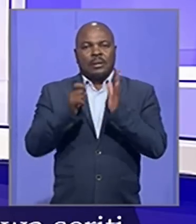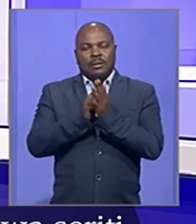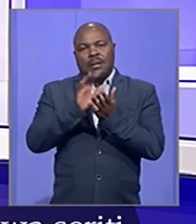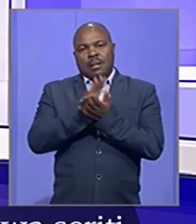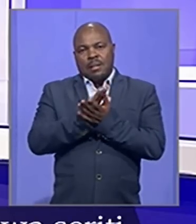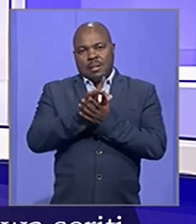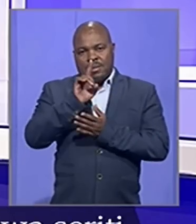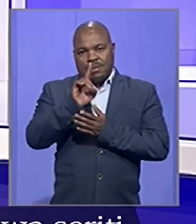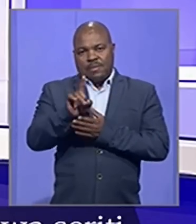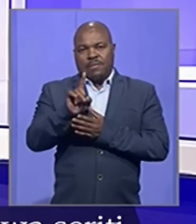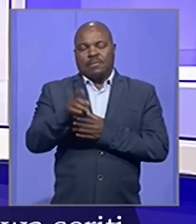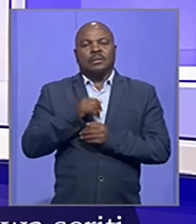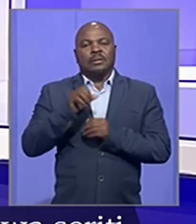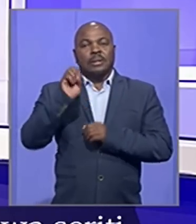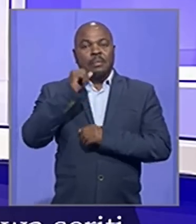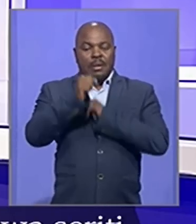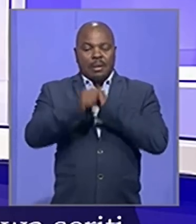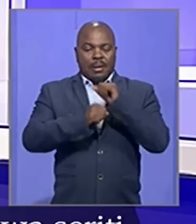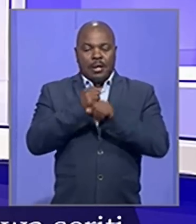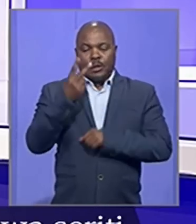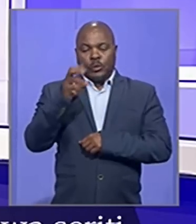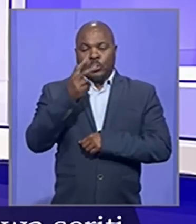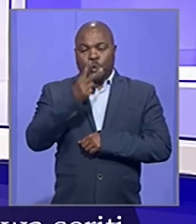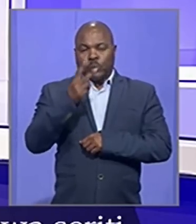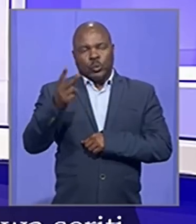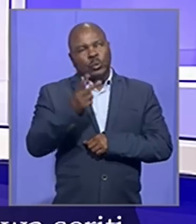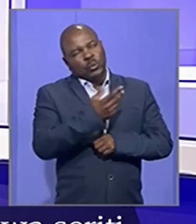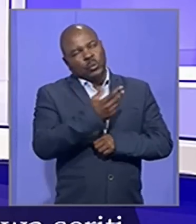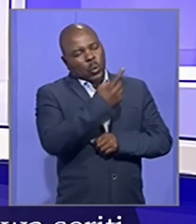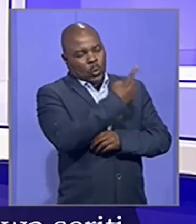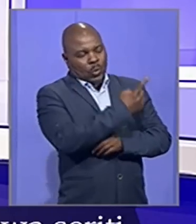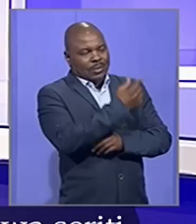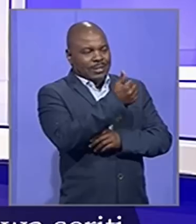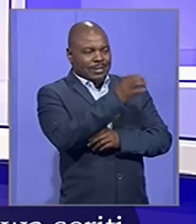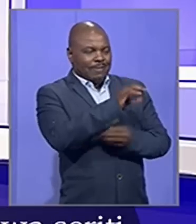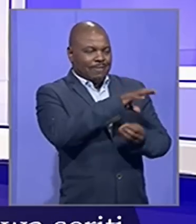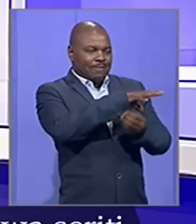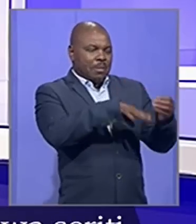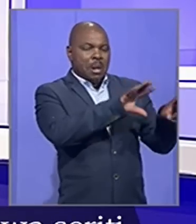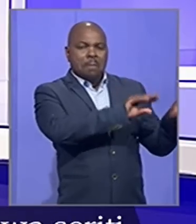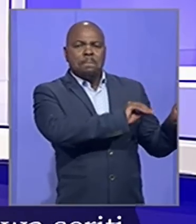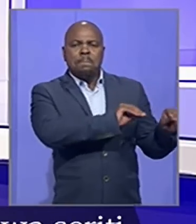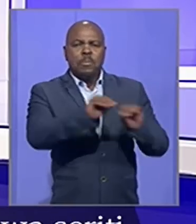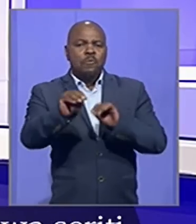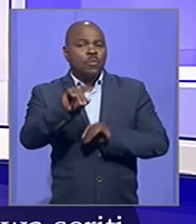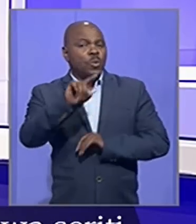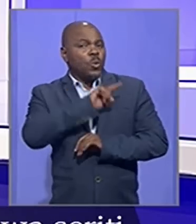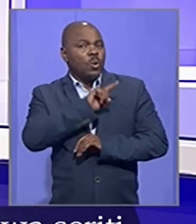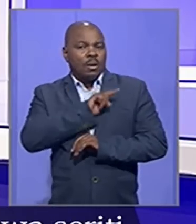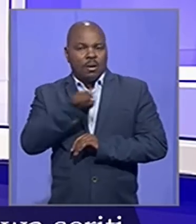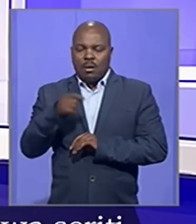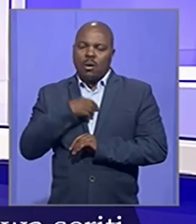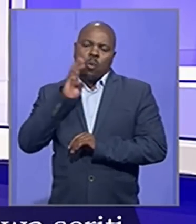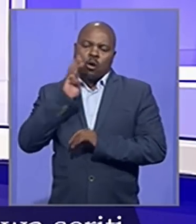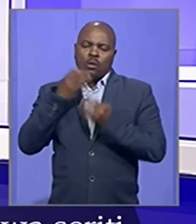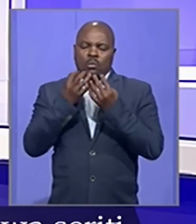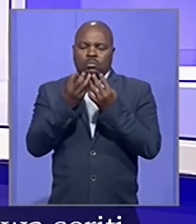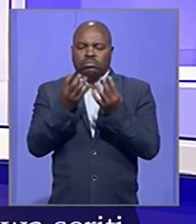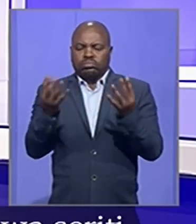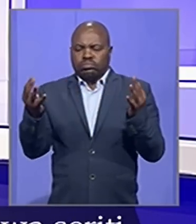Lwedi 2022 malapa a ka bago 160 a ile a hudušwa ka lebaka la go phutlhama